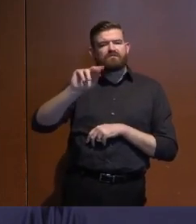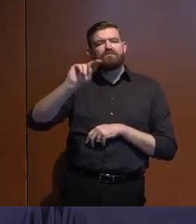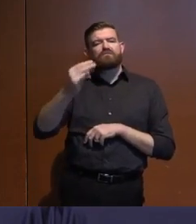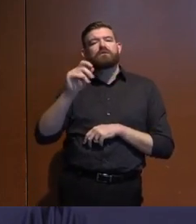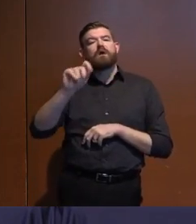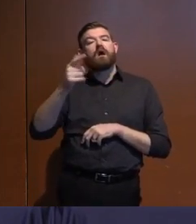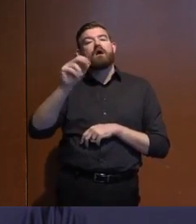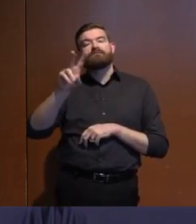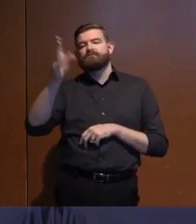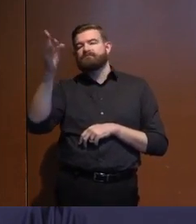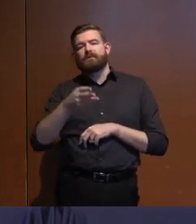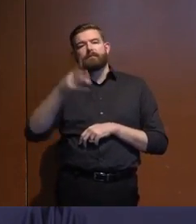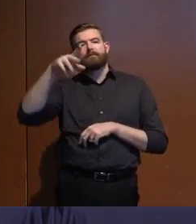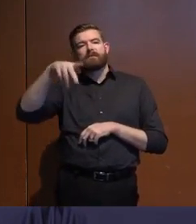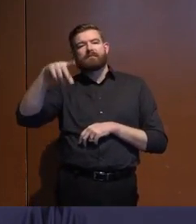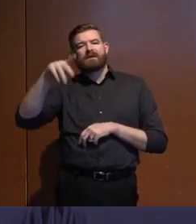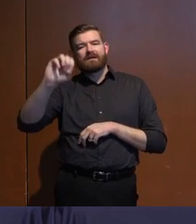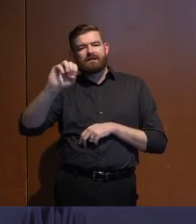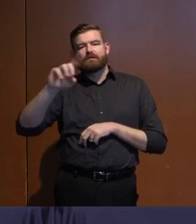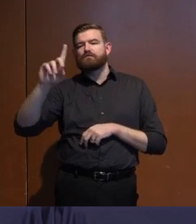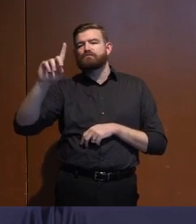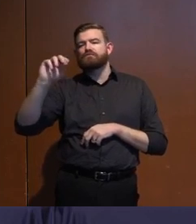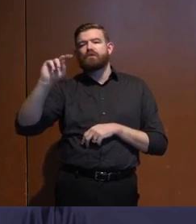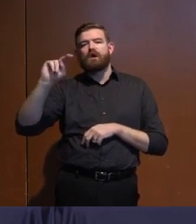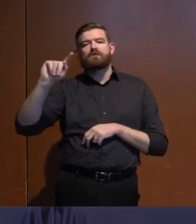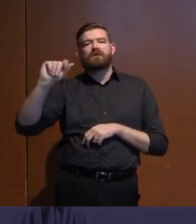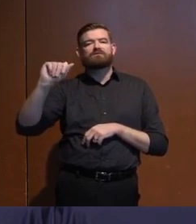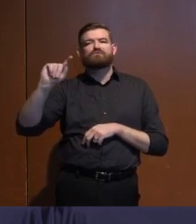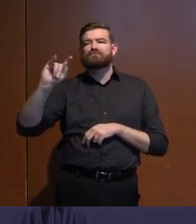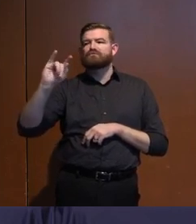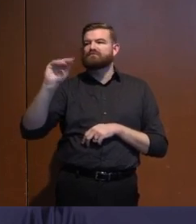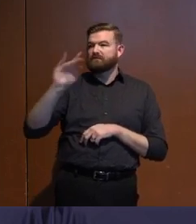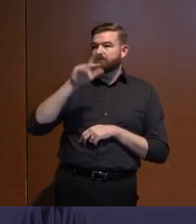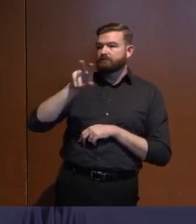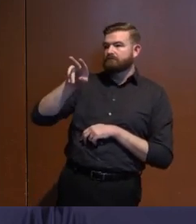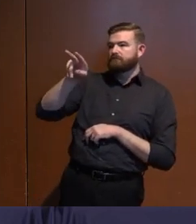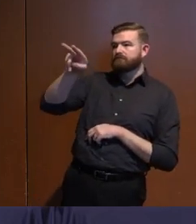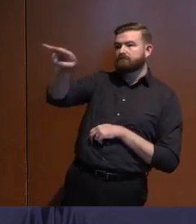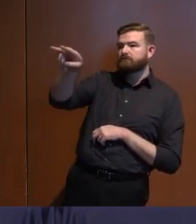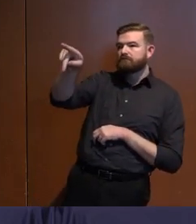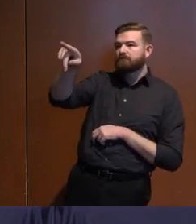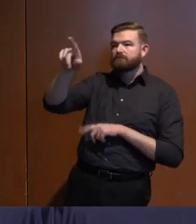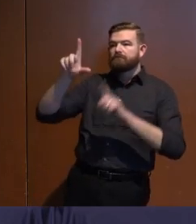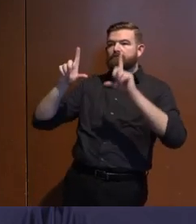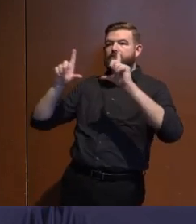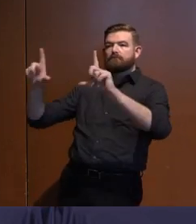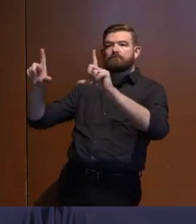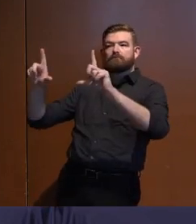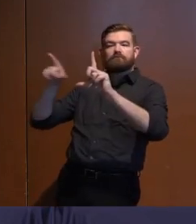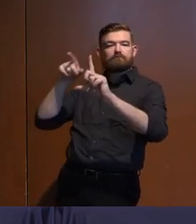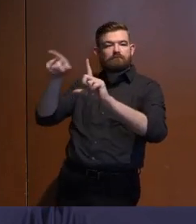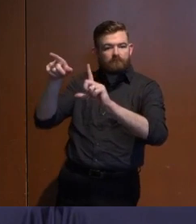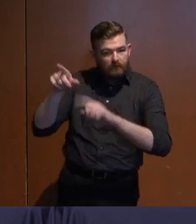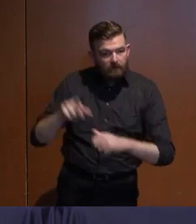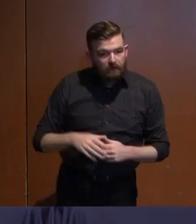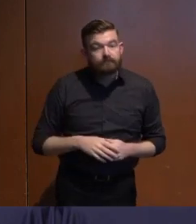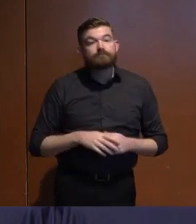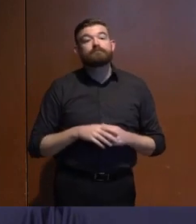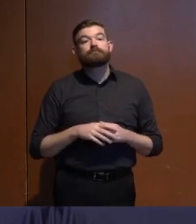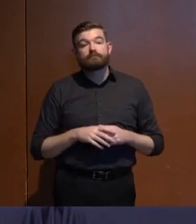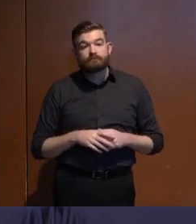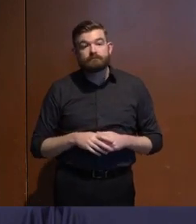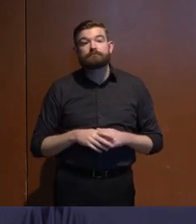PPE donations, as you can see in the screens behind me, to reach out, and our team will be in quick contact to accept